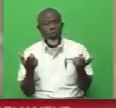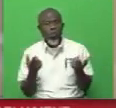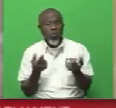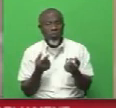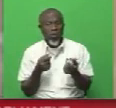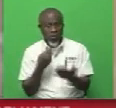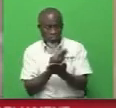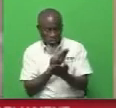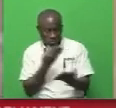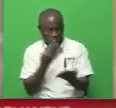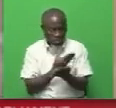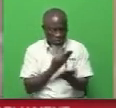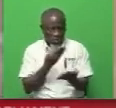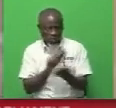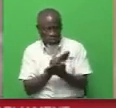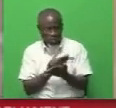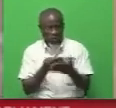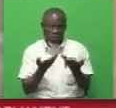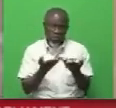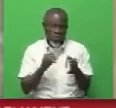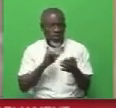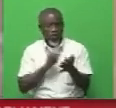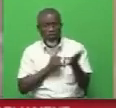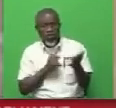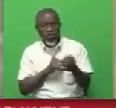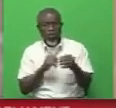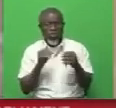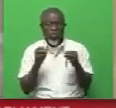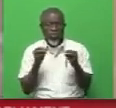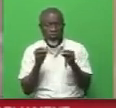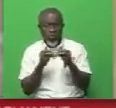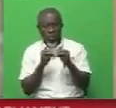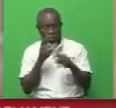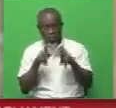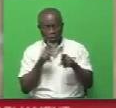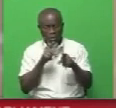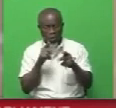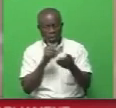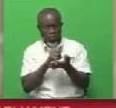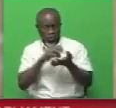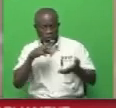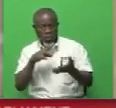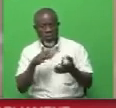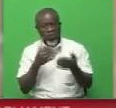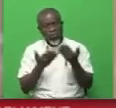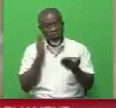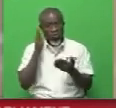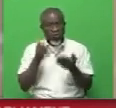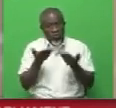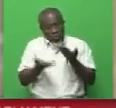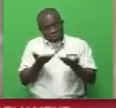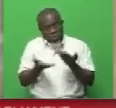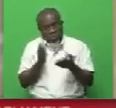budget after budget, it was just a disappearing middle class and more oppression for the poor. It may very well be the rally cry of the tired